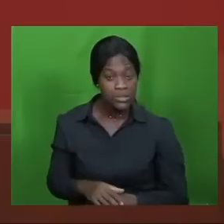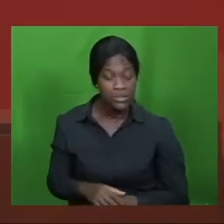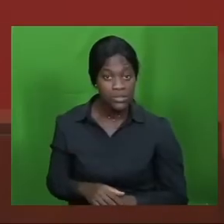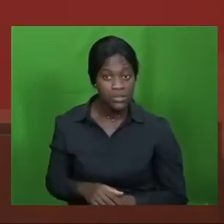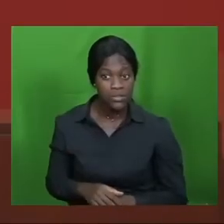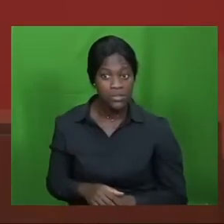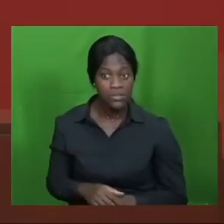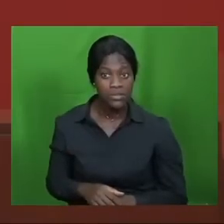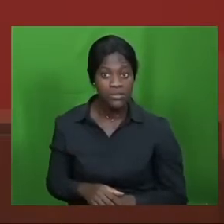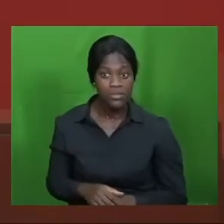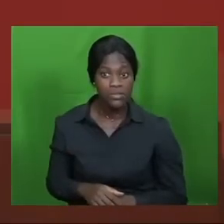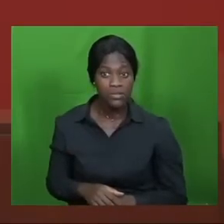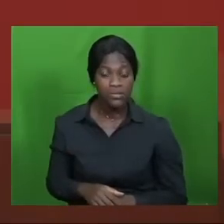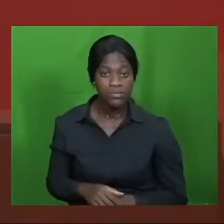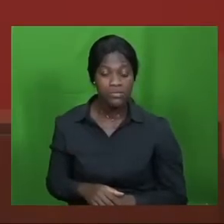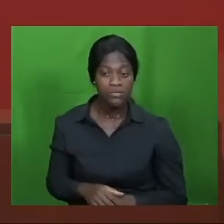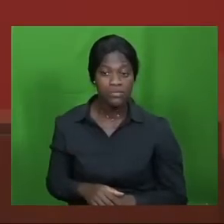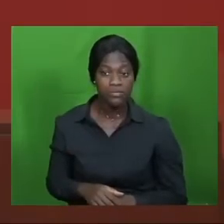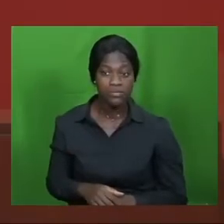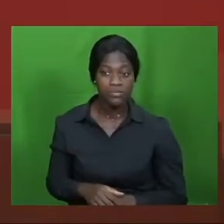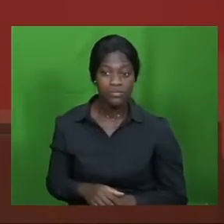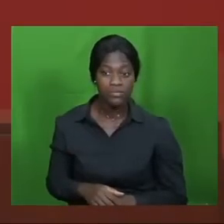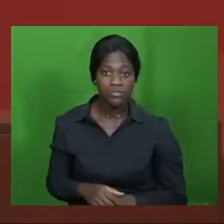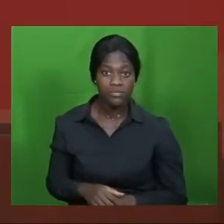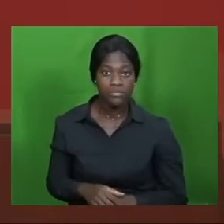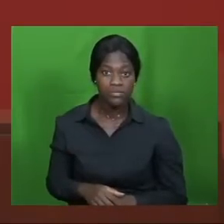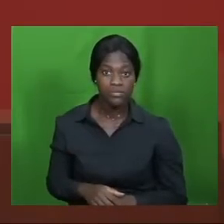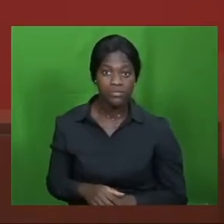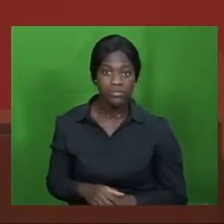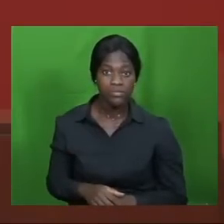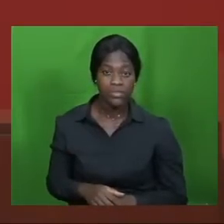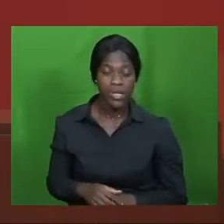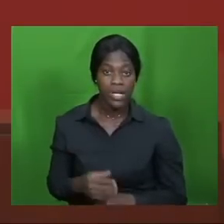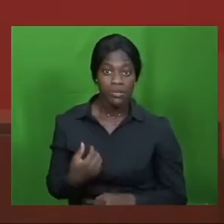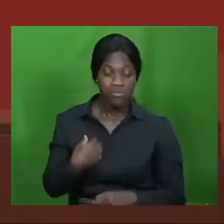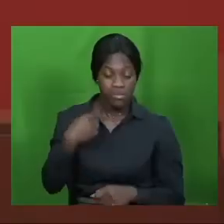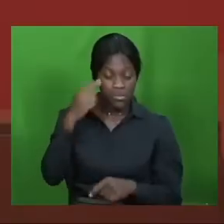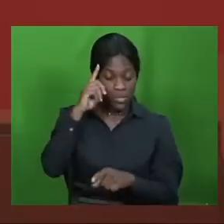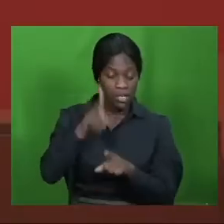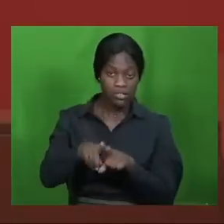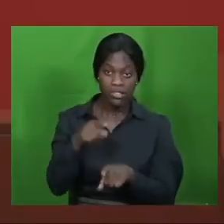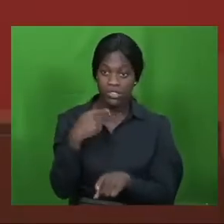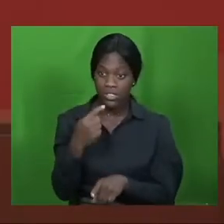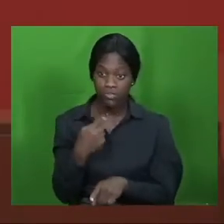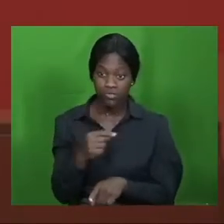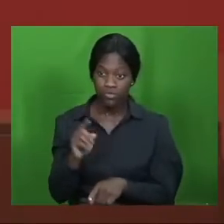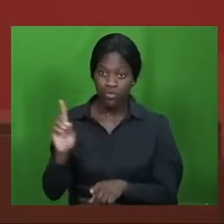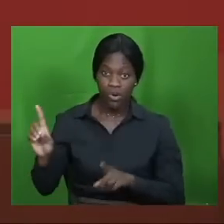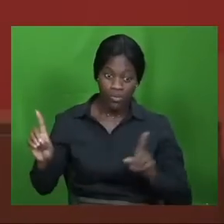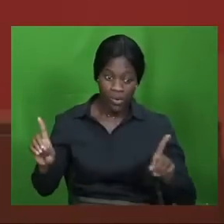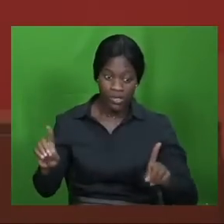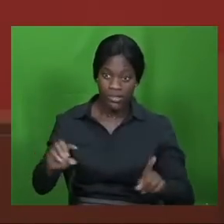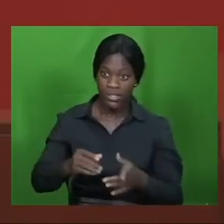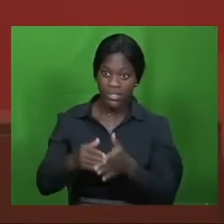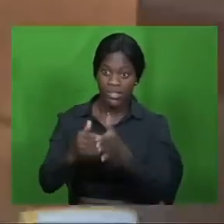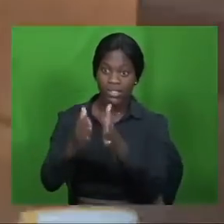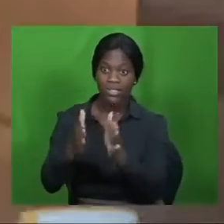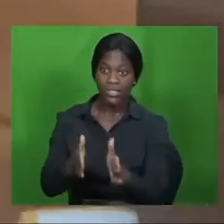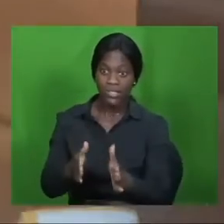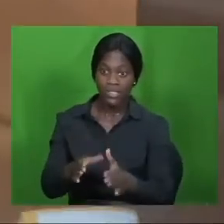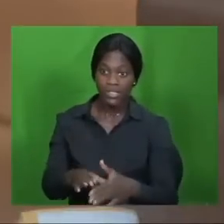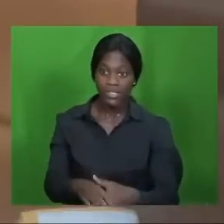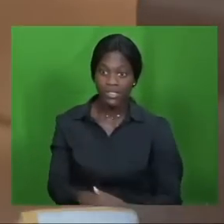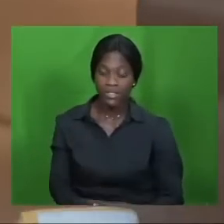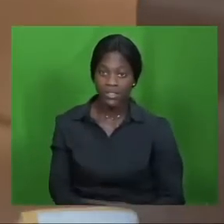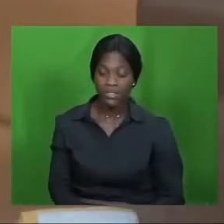Yes, Mr. Speaker, we had agreed to do 1-1 in leadership, and he ceded his to Honorable. But